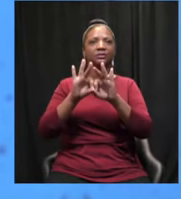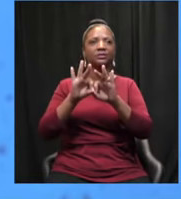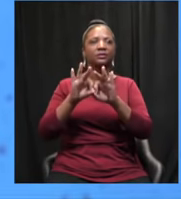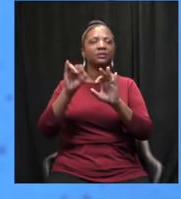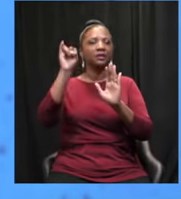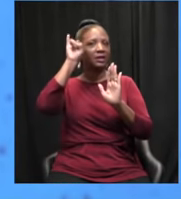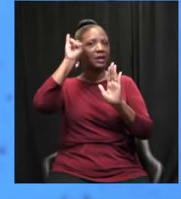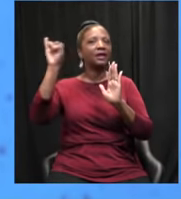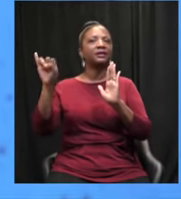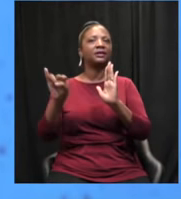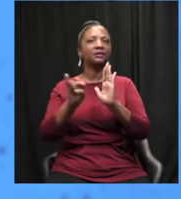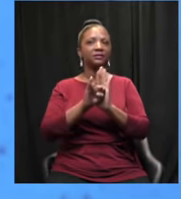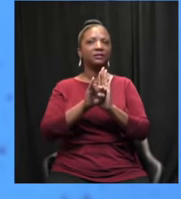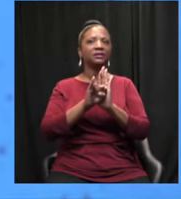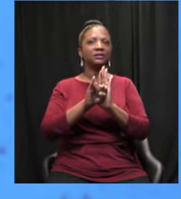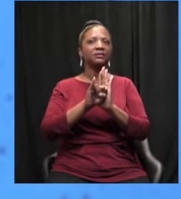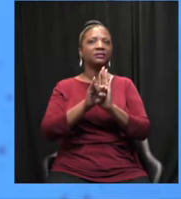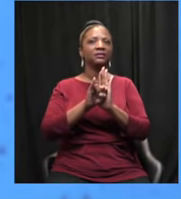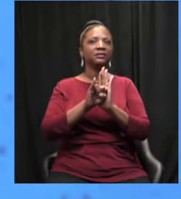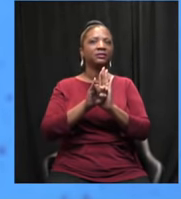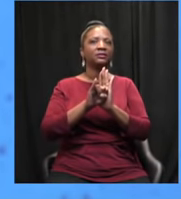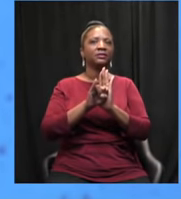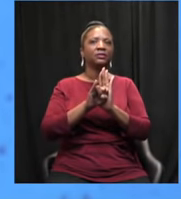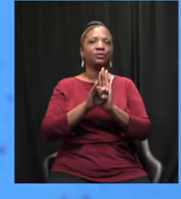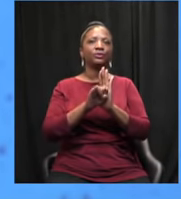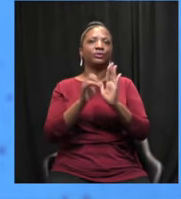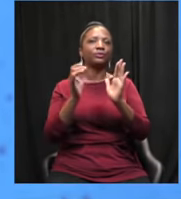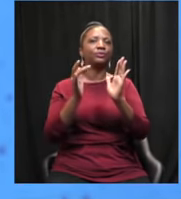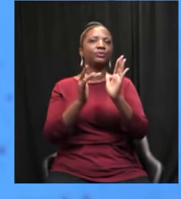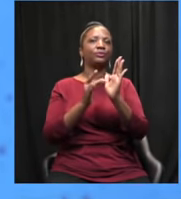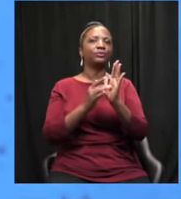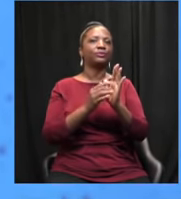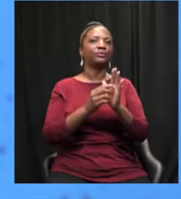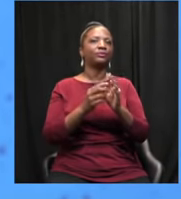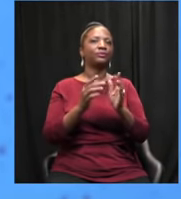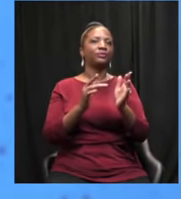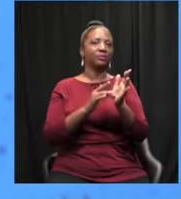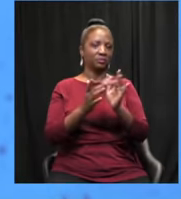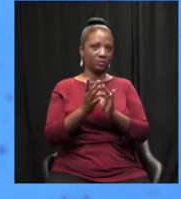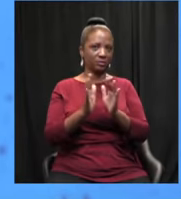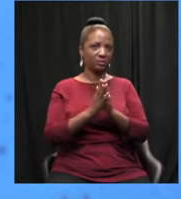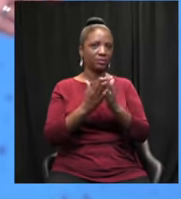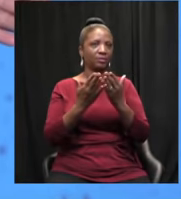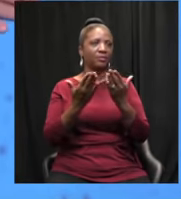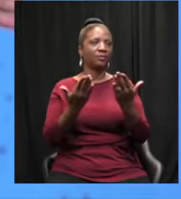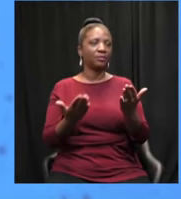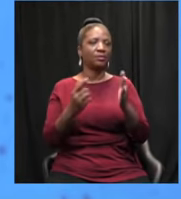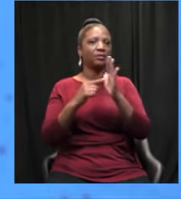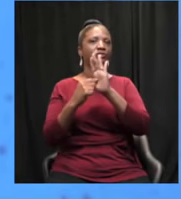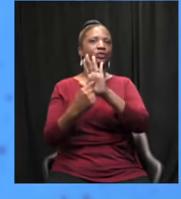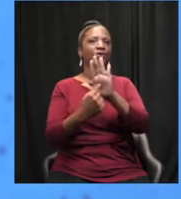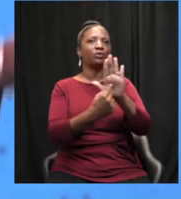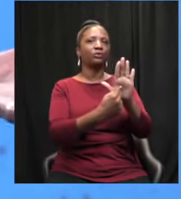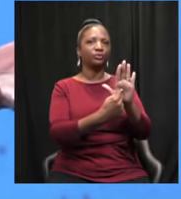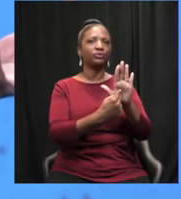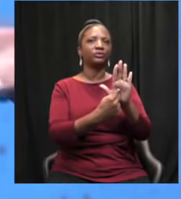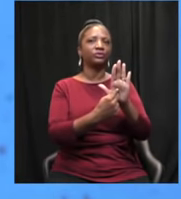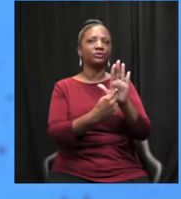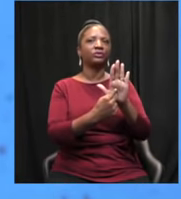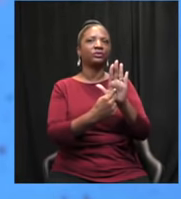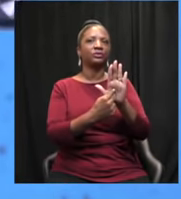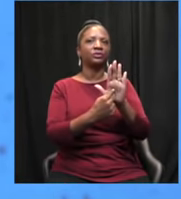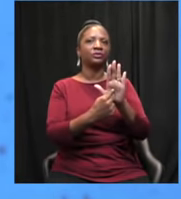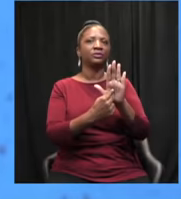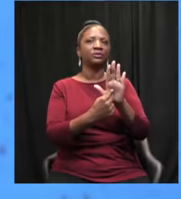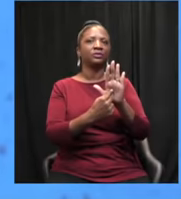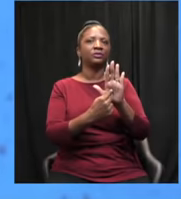I believe that Jesus' words and Jesus' position here in this text that today and in our own world, there's